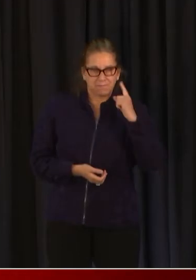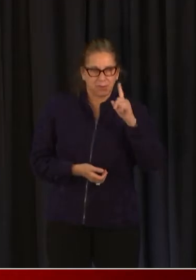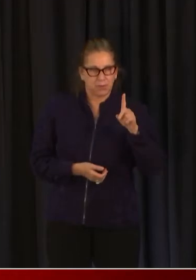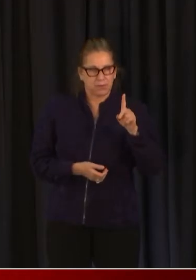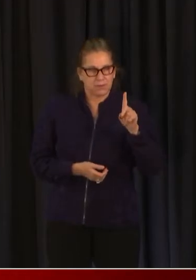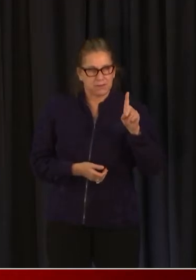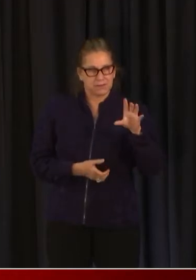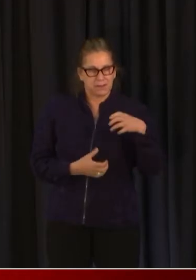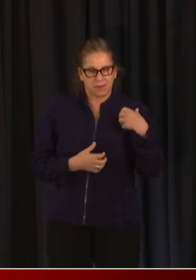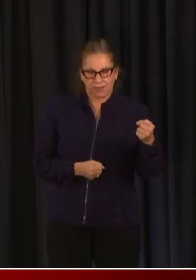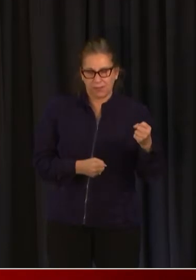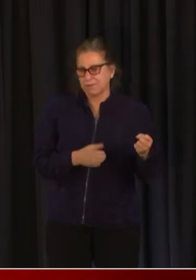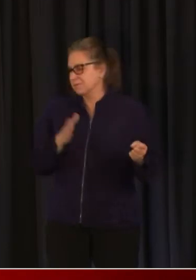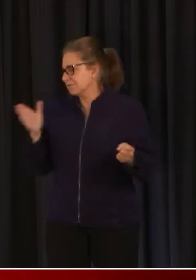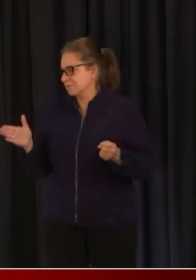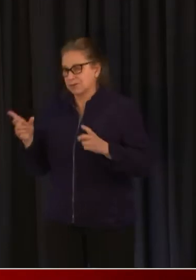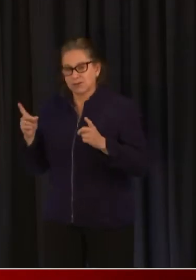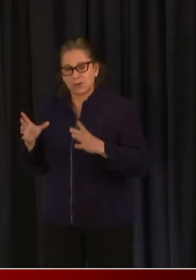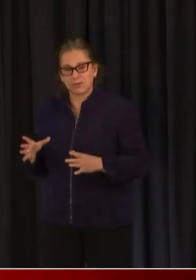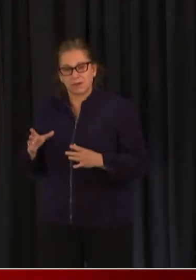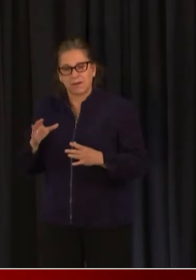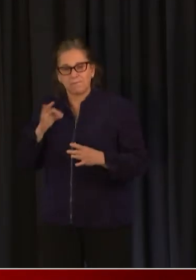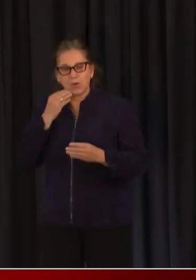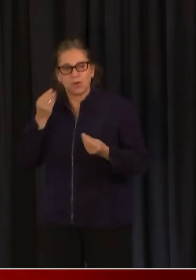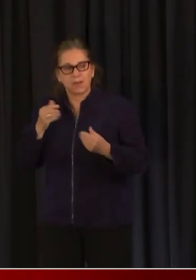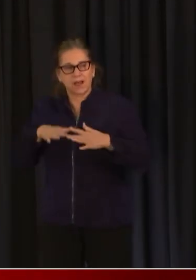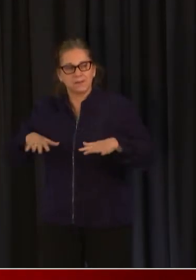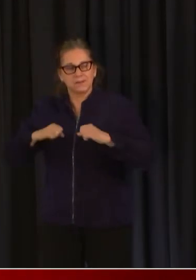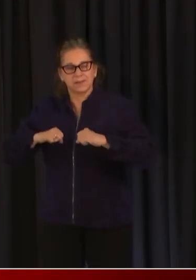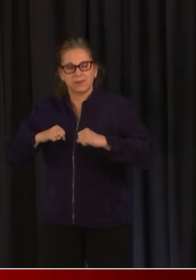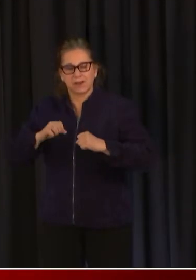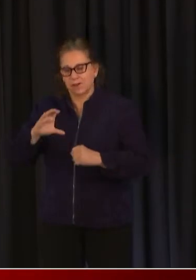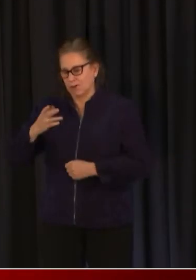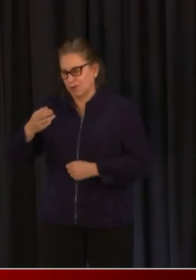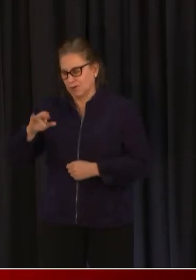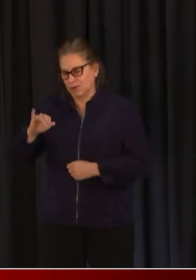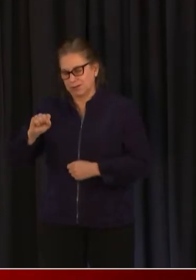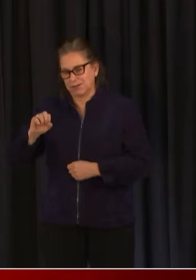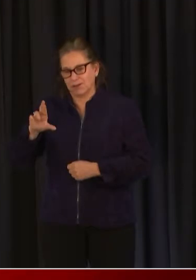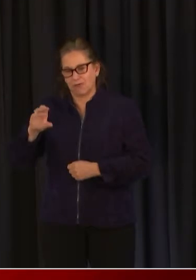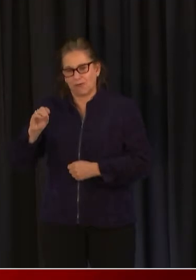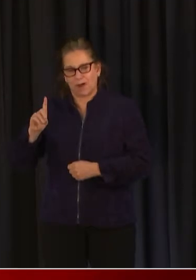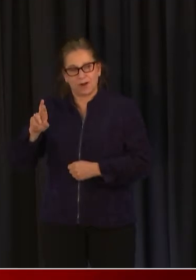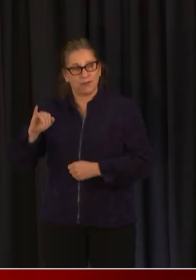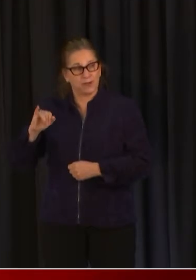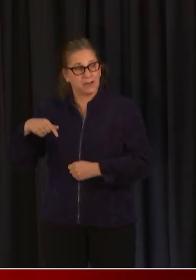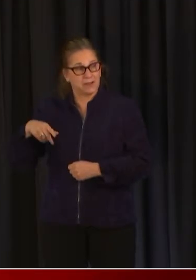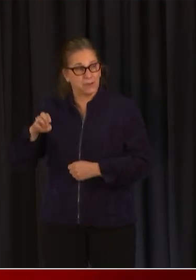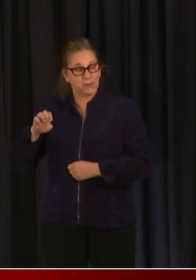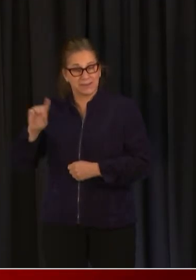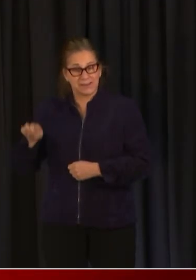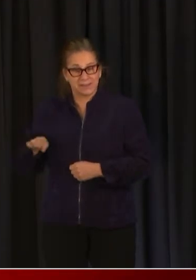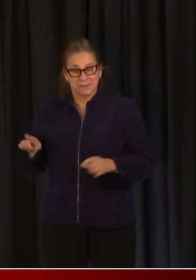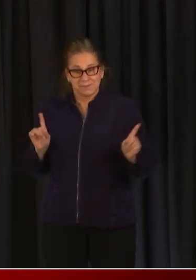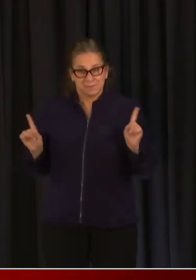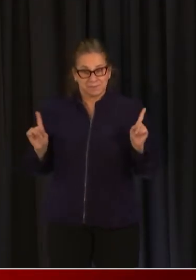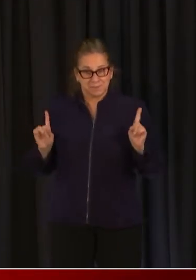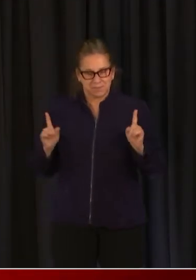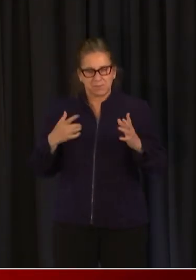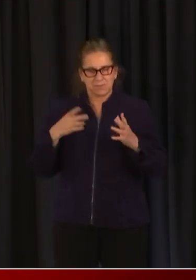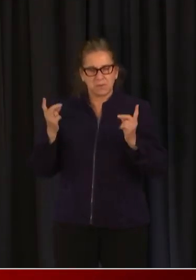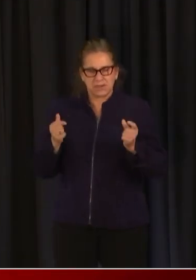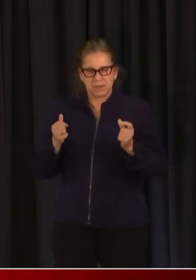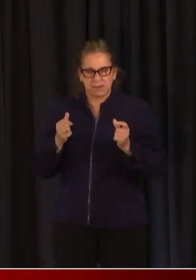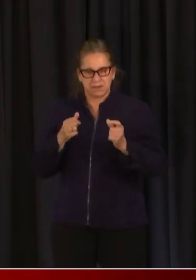Director Chris Rodriguez, who is the Director of DCHCMA. We're going to have a quick